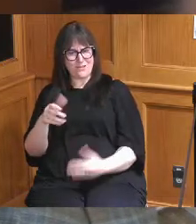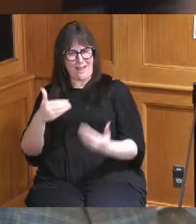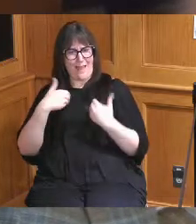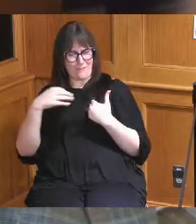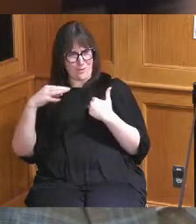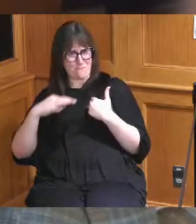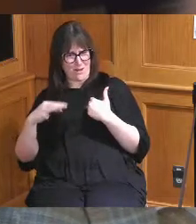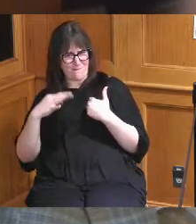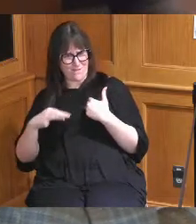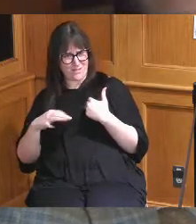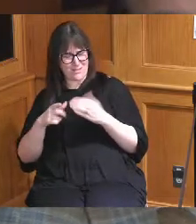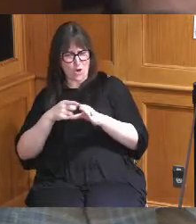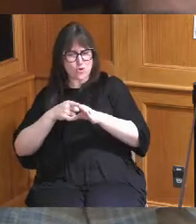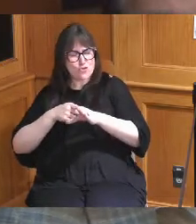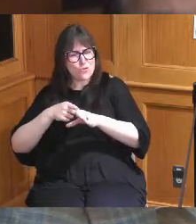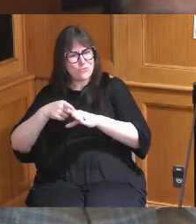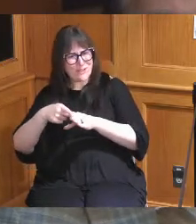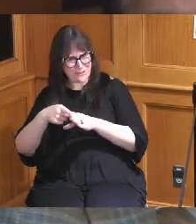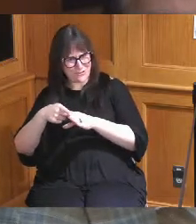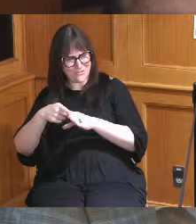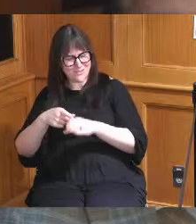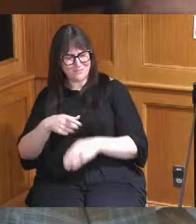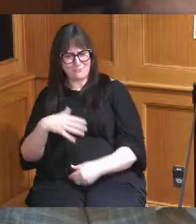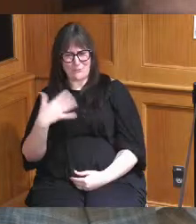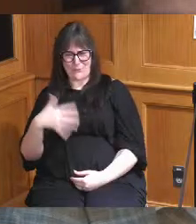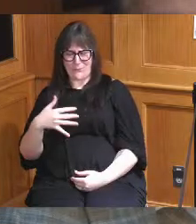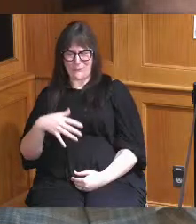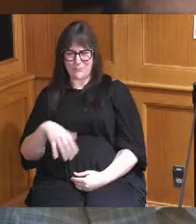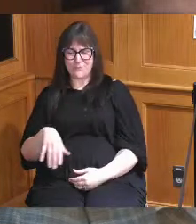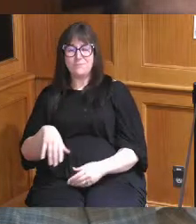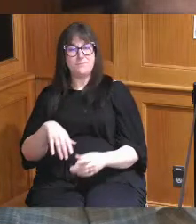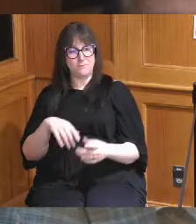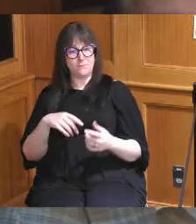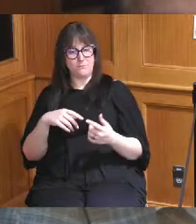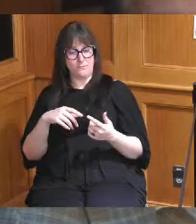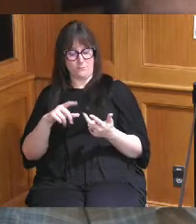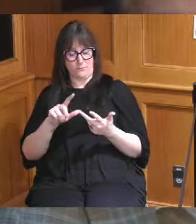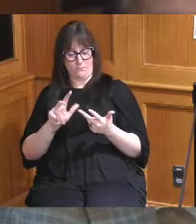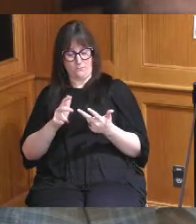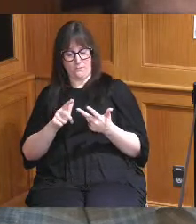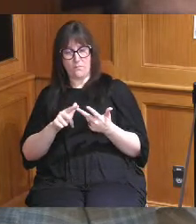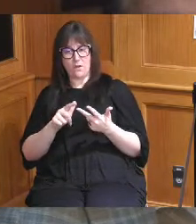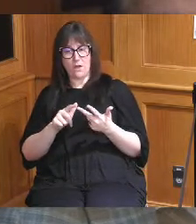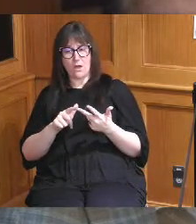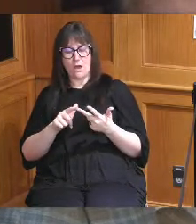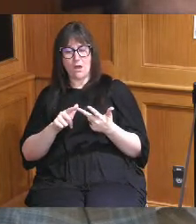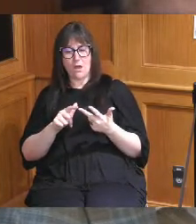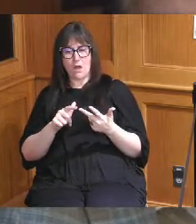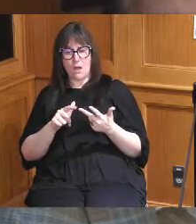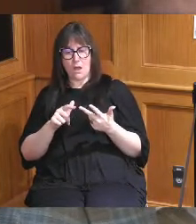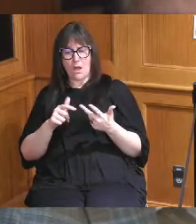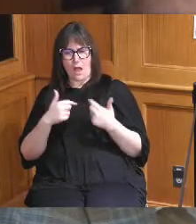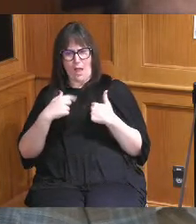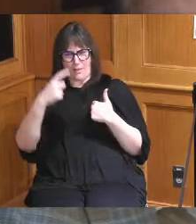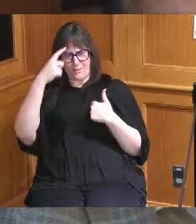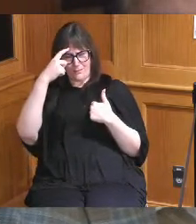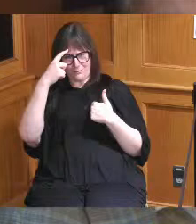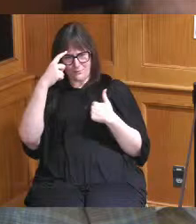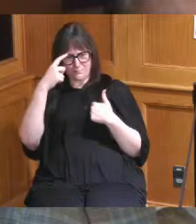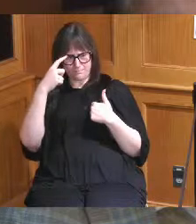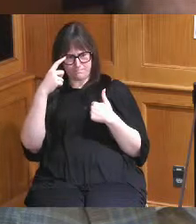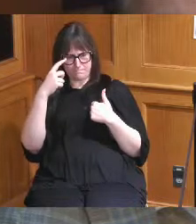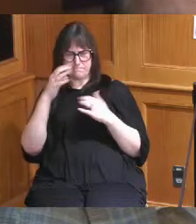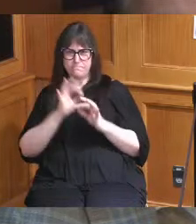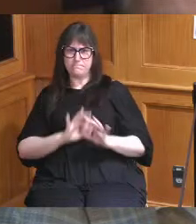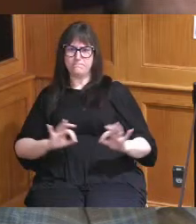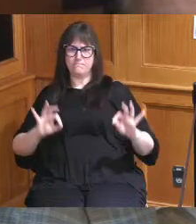those kind of things. The other thing, which I'll talk more on when Robert's done, but I think it's very important that you